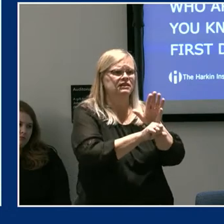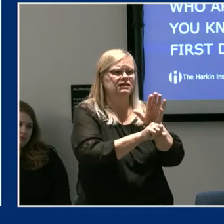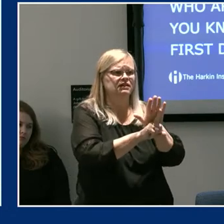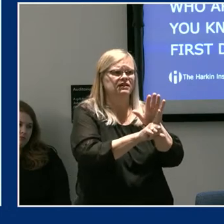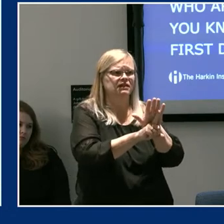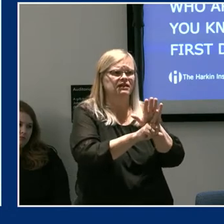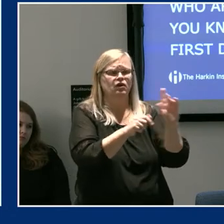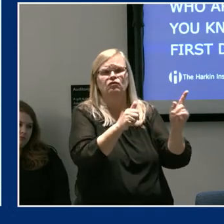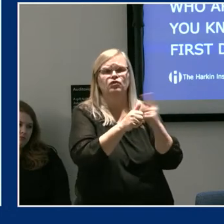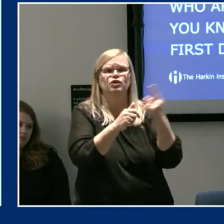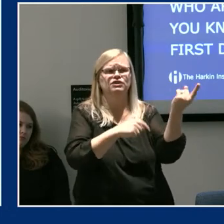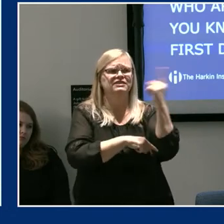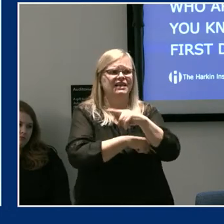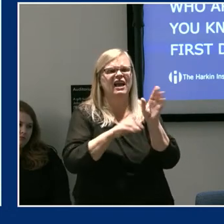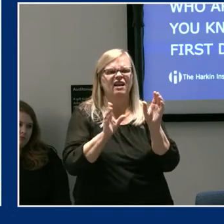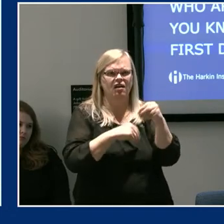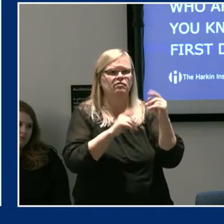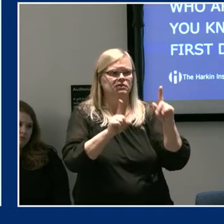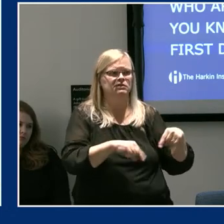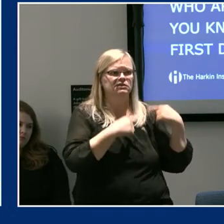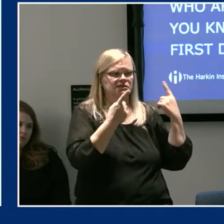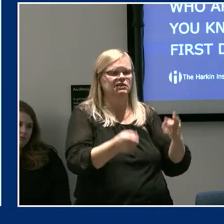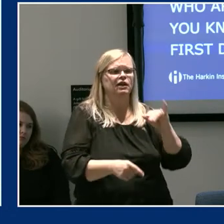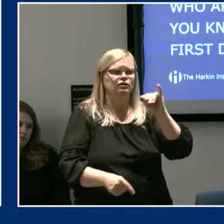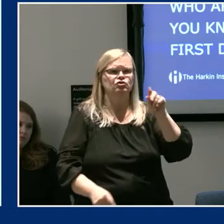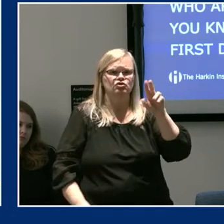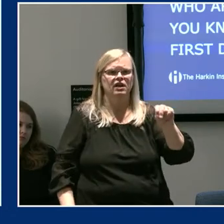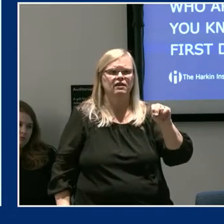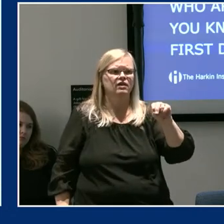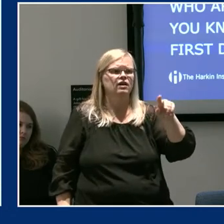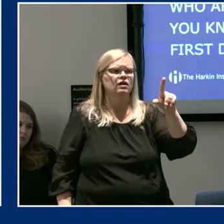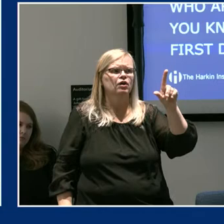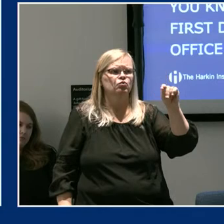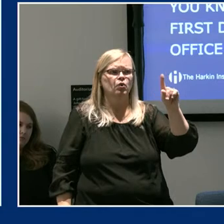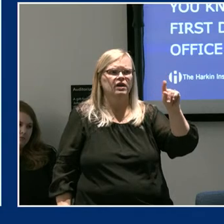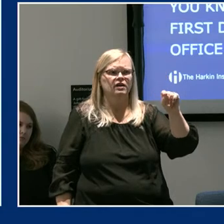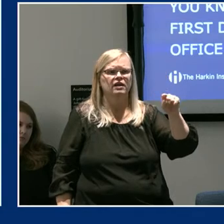his first day in office. I've been there since January